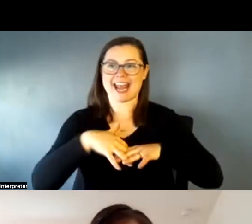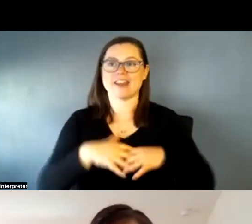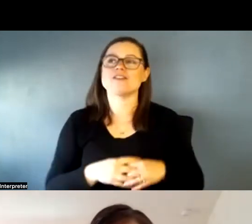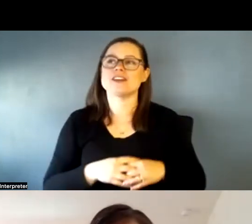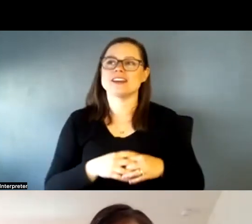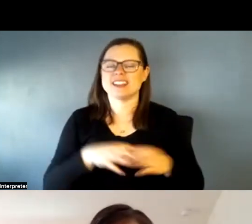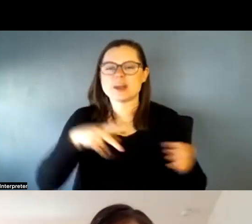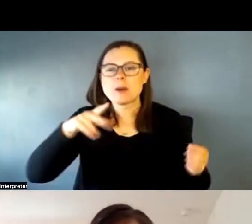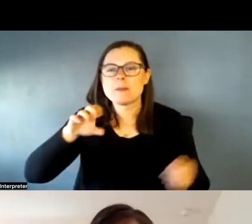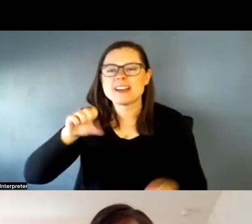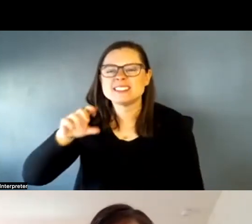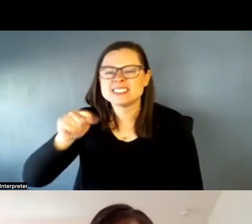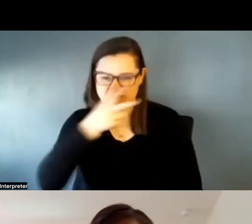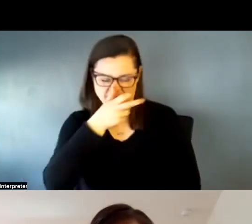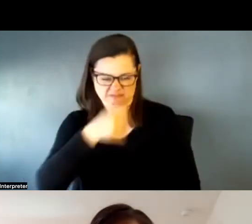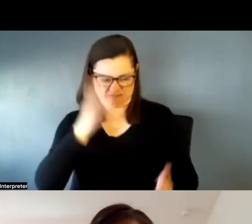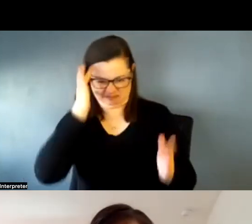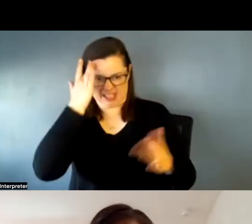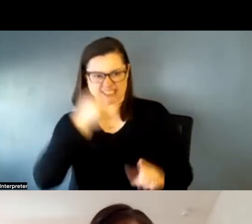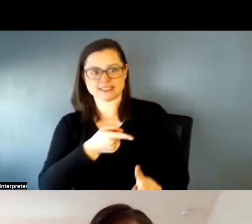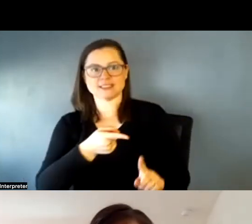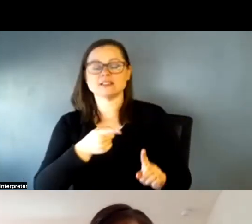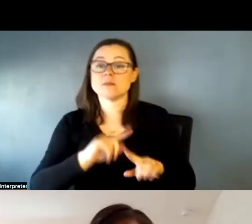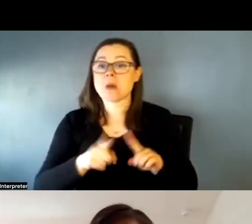about their lives. So I'm always skeptical